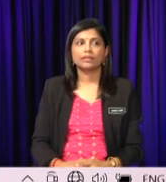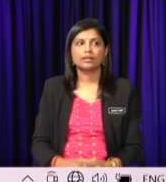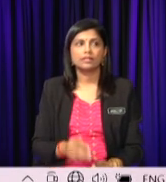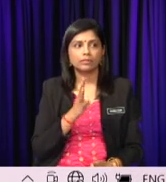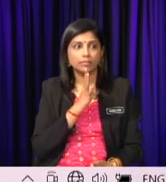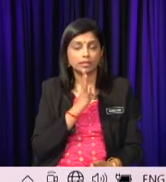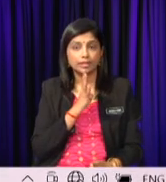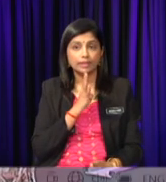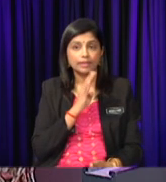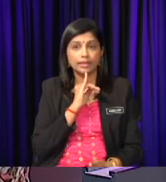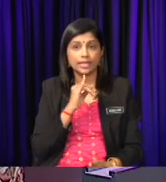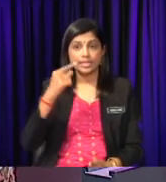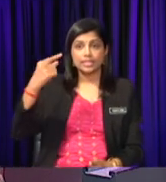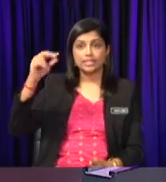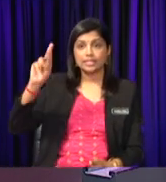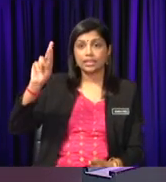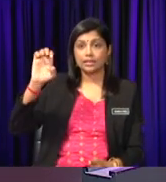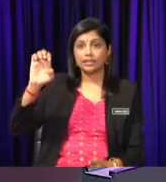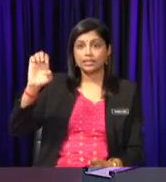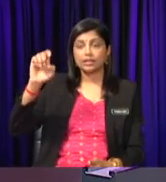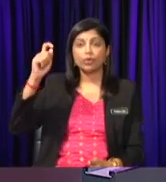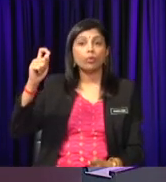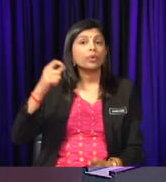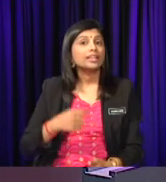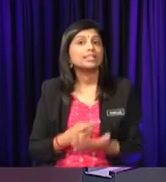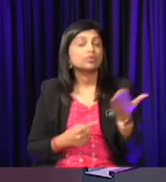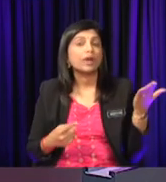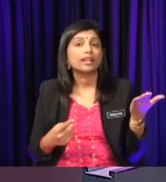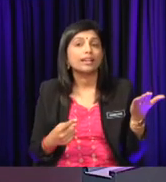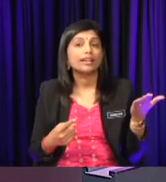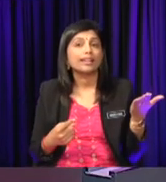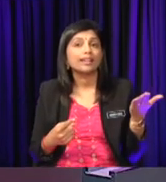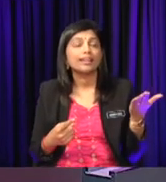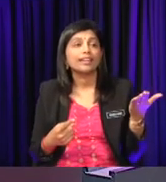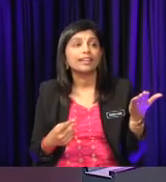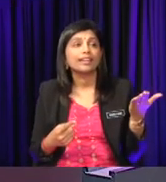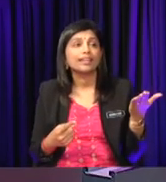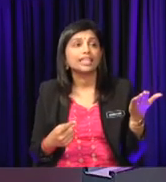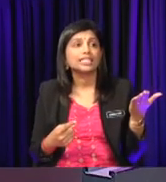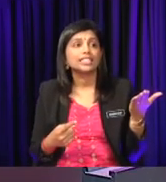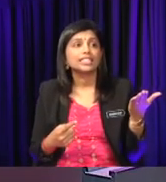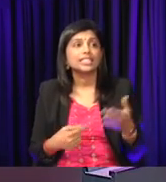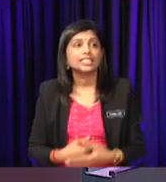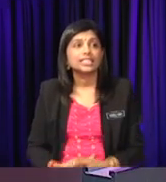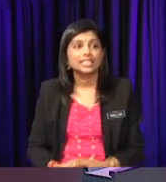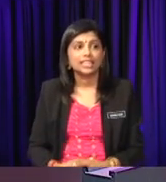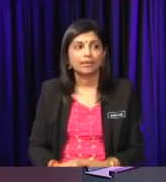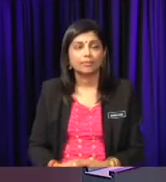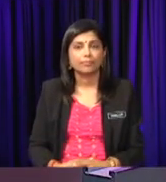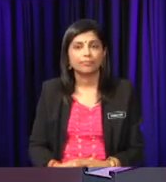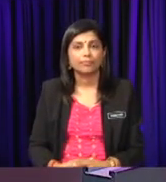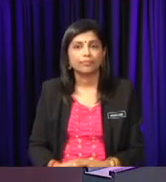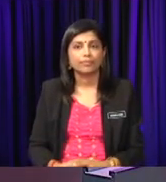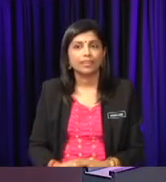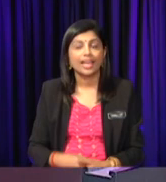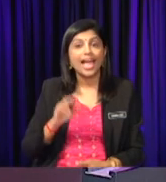Wow. Yes. What is great, mm-hmm. girls? If you can see the screen, great. G for greet. Don't forget to